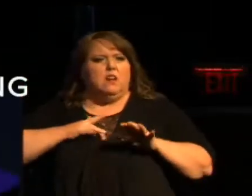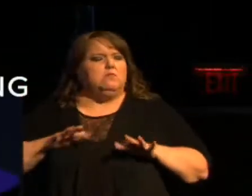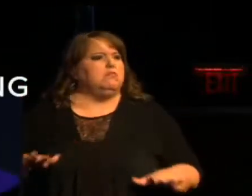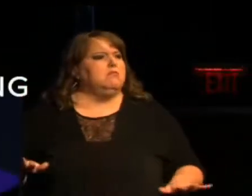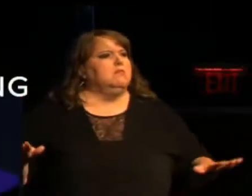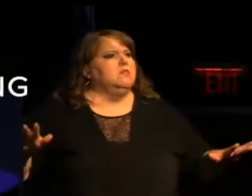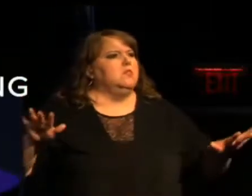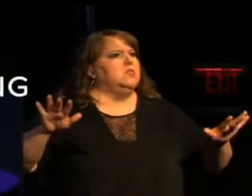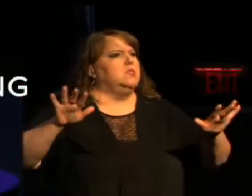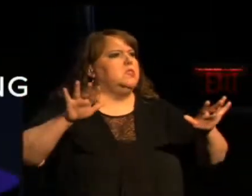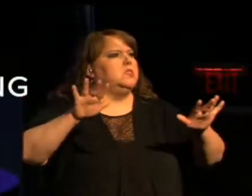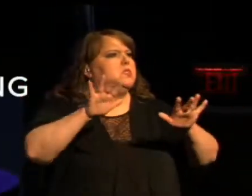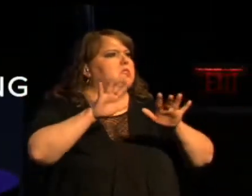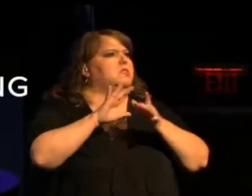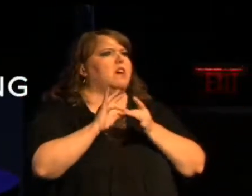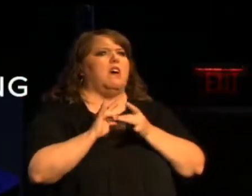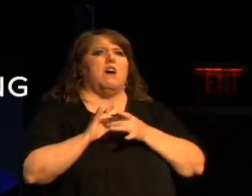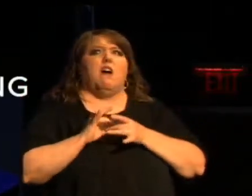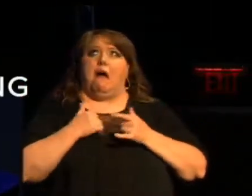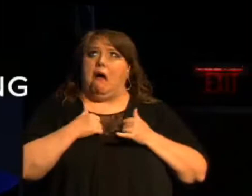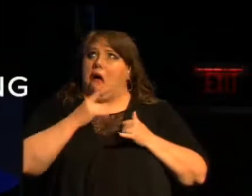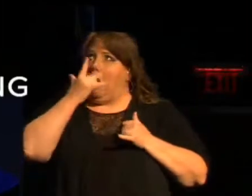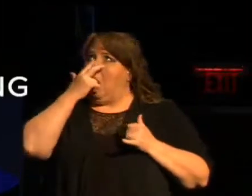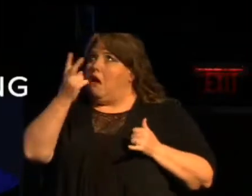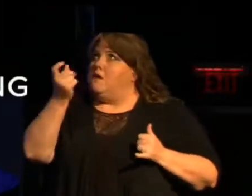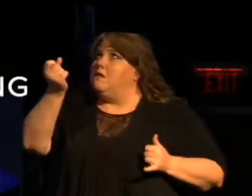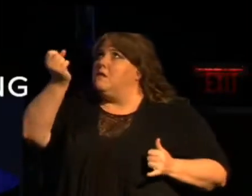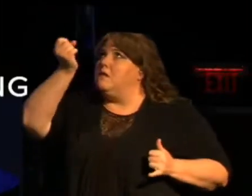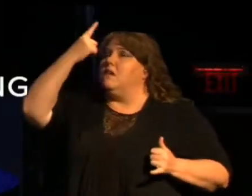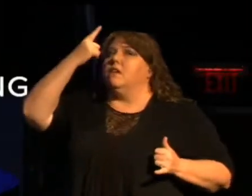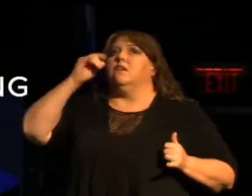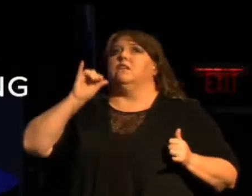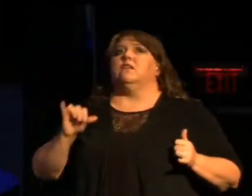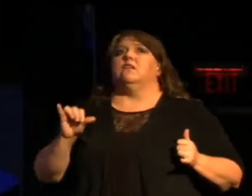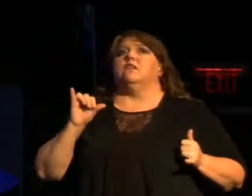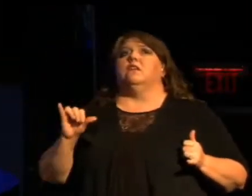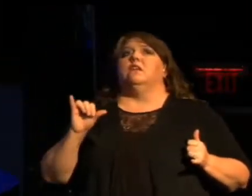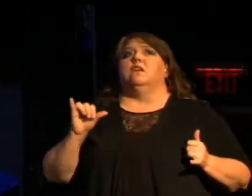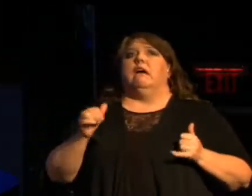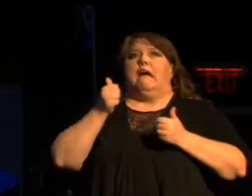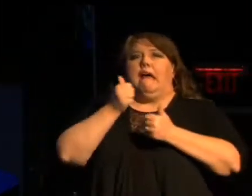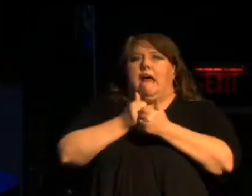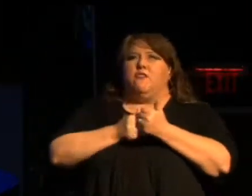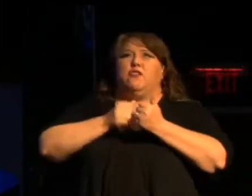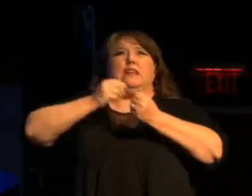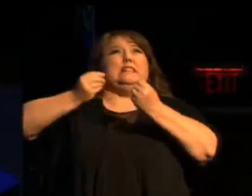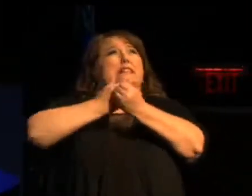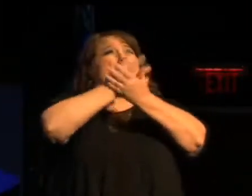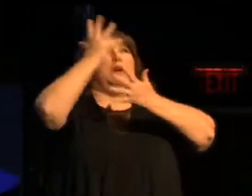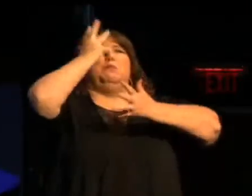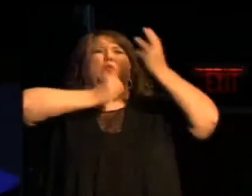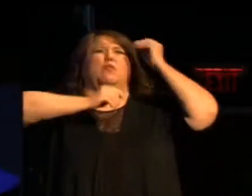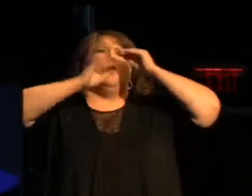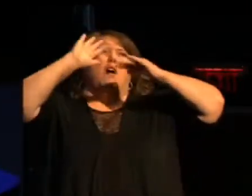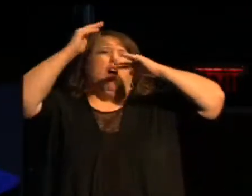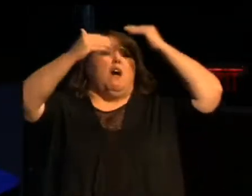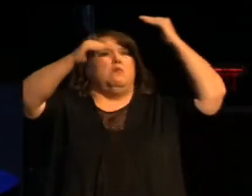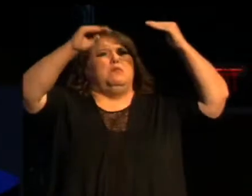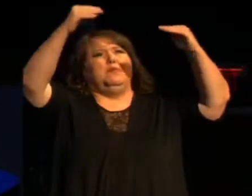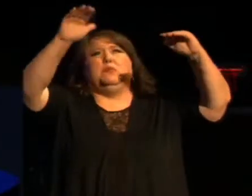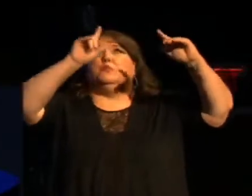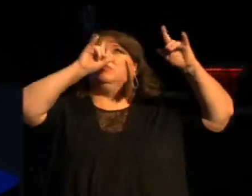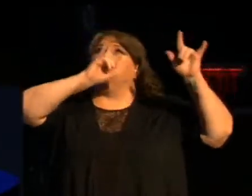everything you say. Every pain night sky, a canvas